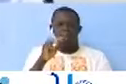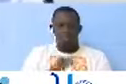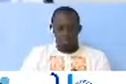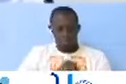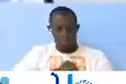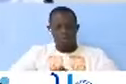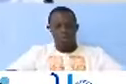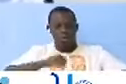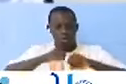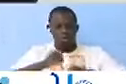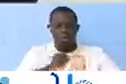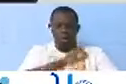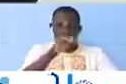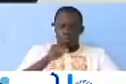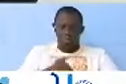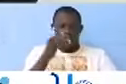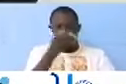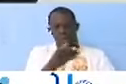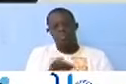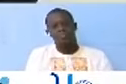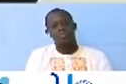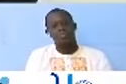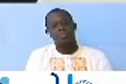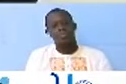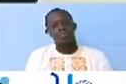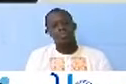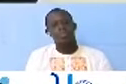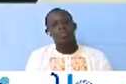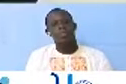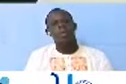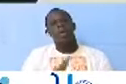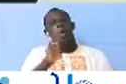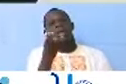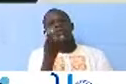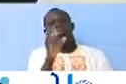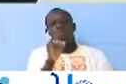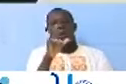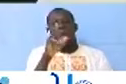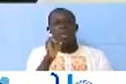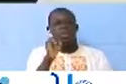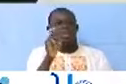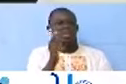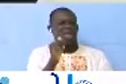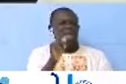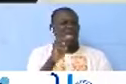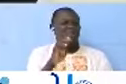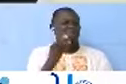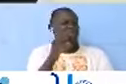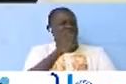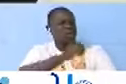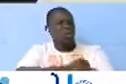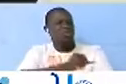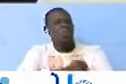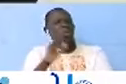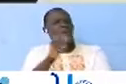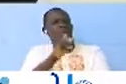the place. So Holy Gums was an institution of which particular department?